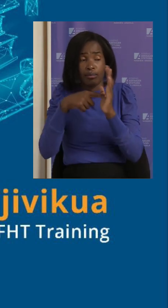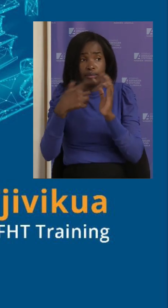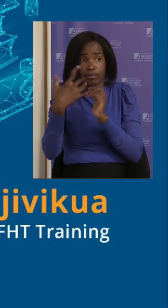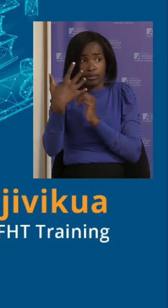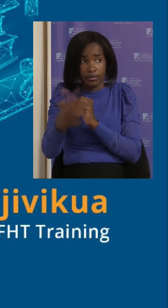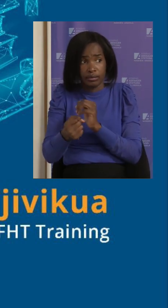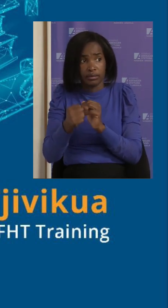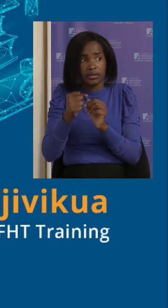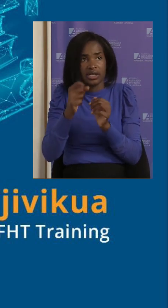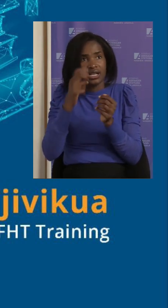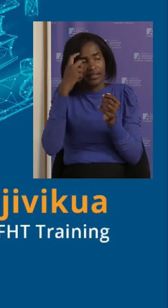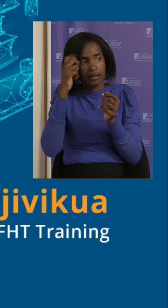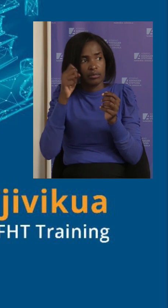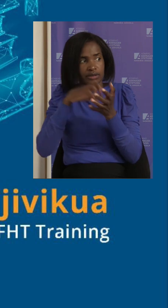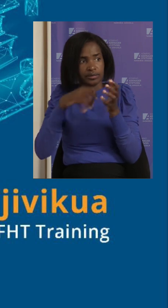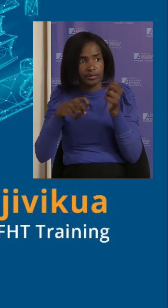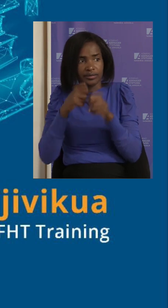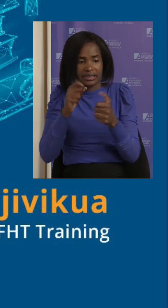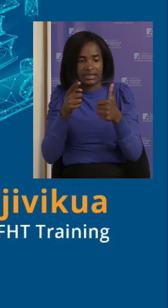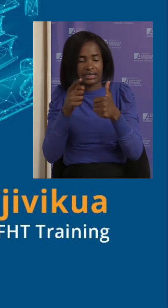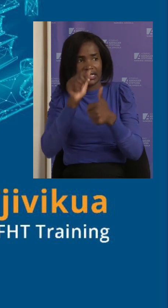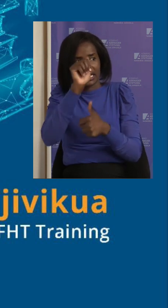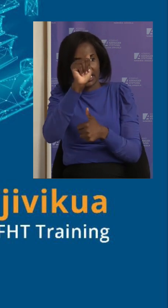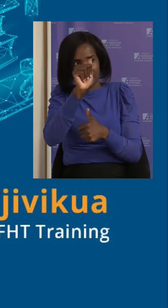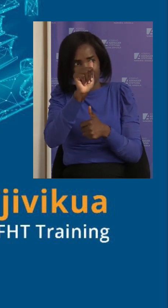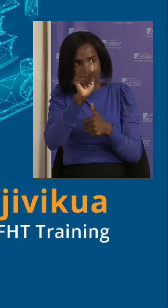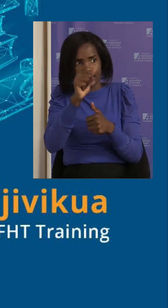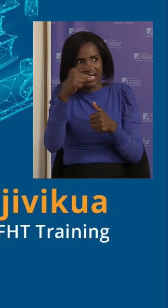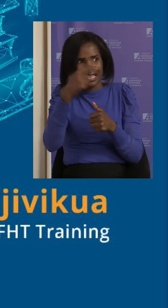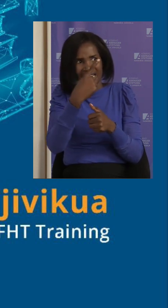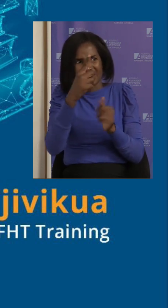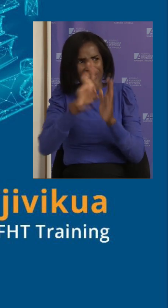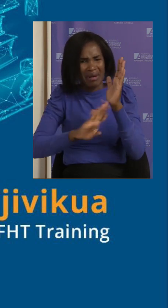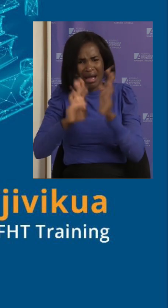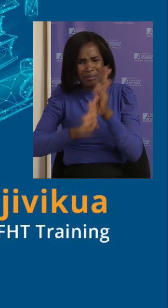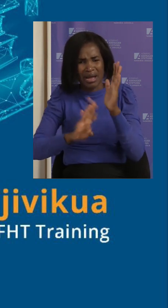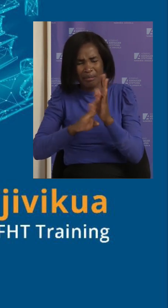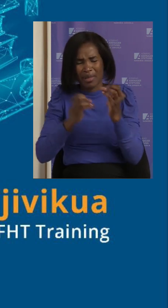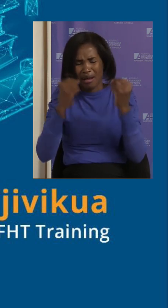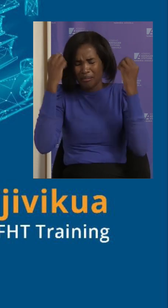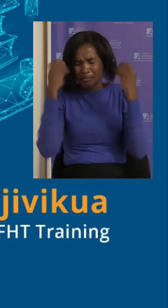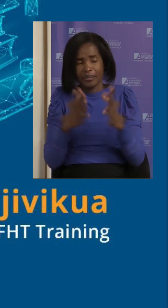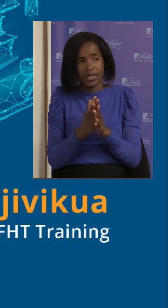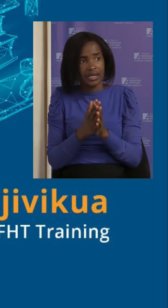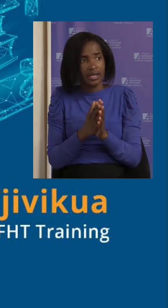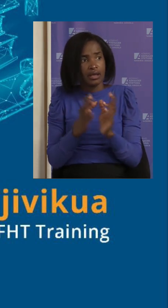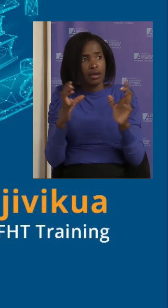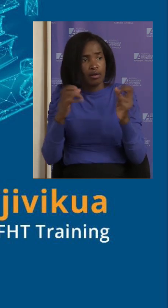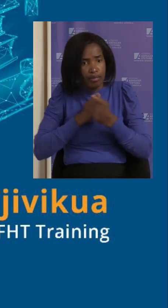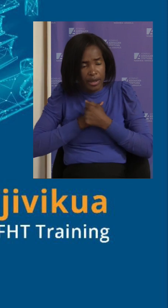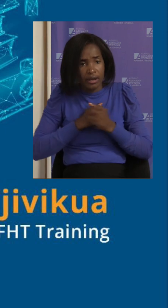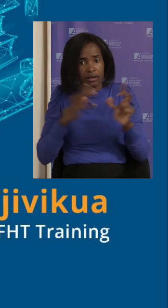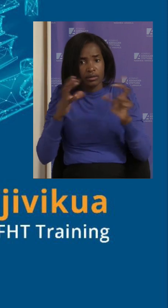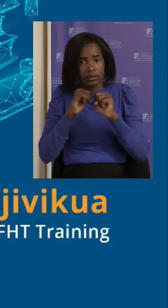serious attention and address. A, large number of grade 11 failures. Civil society and parents have